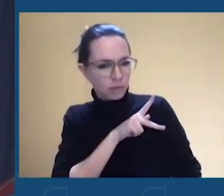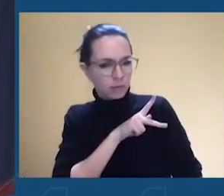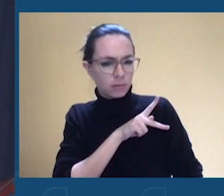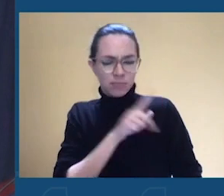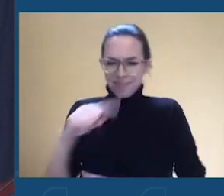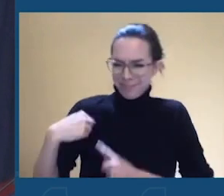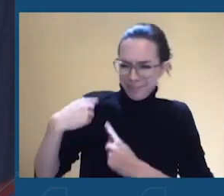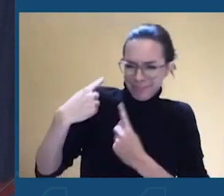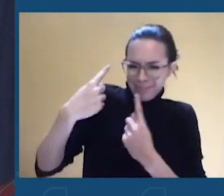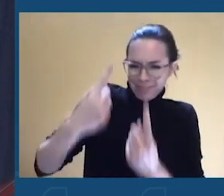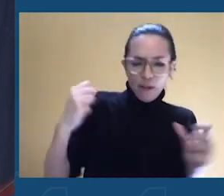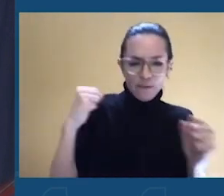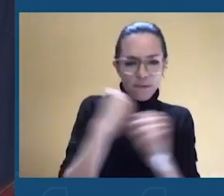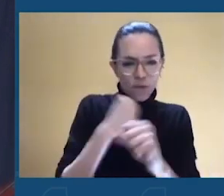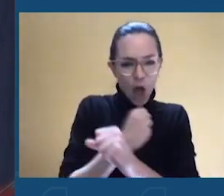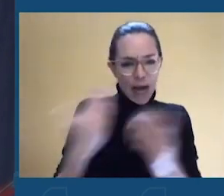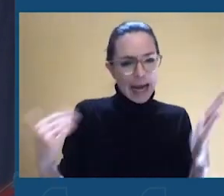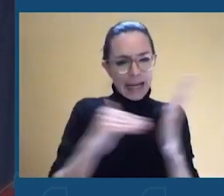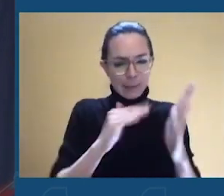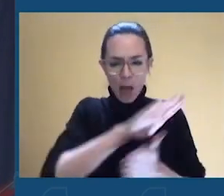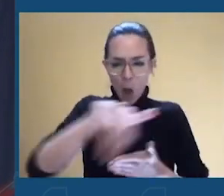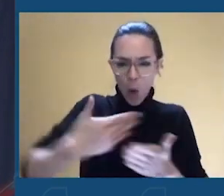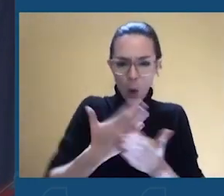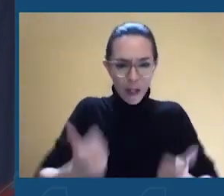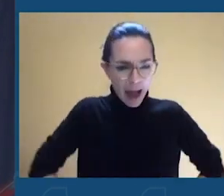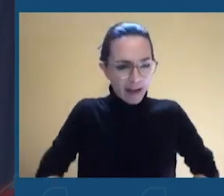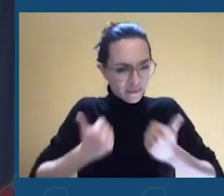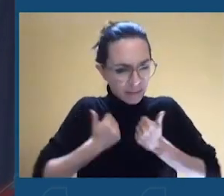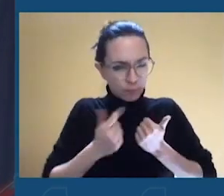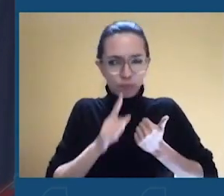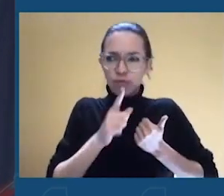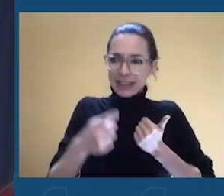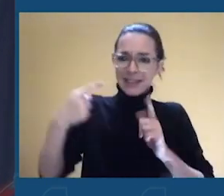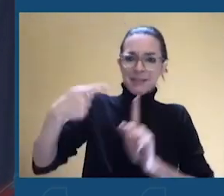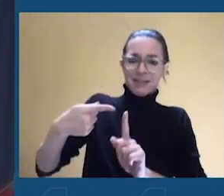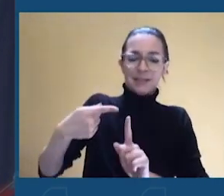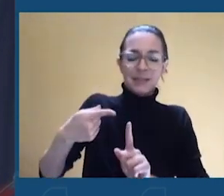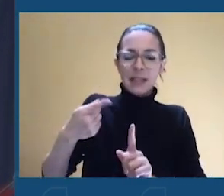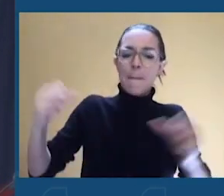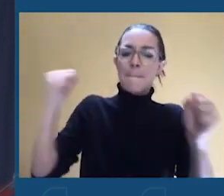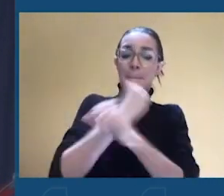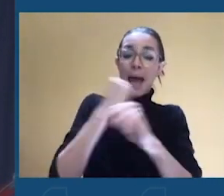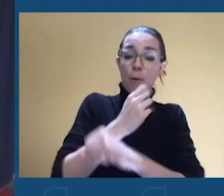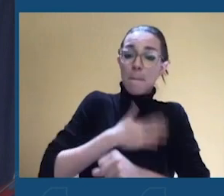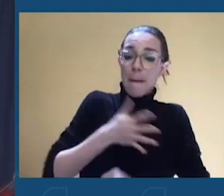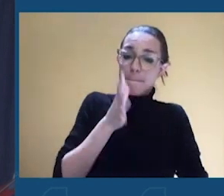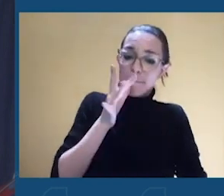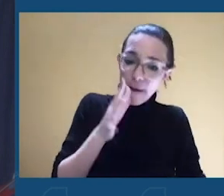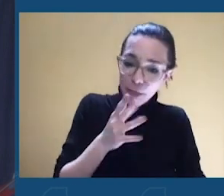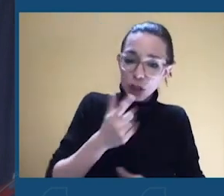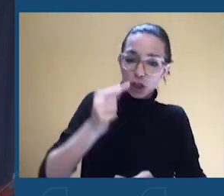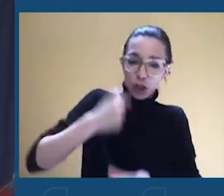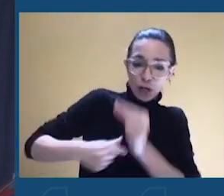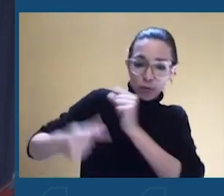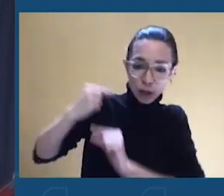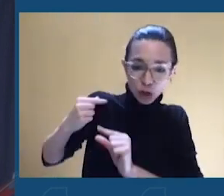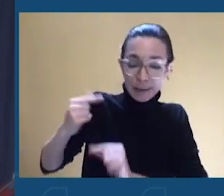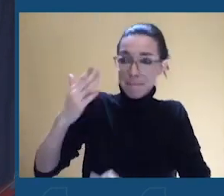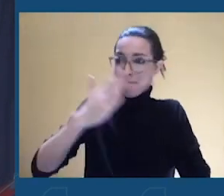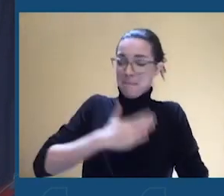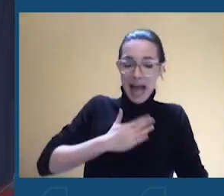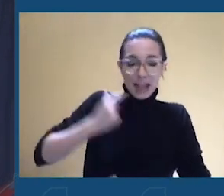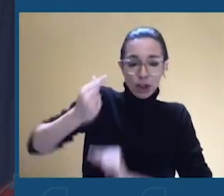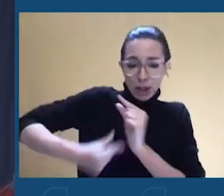for my entire life. In fact, this is a battle my mother's generation. It's a battle for my generation,